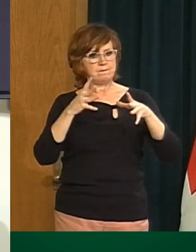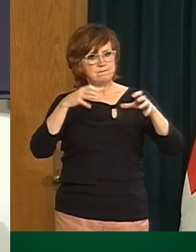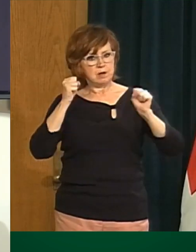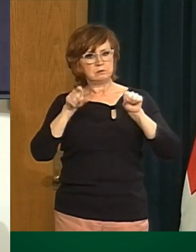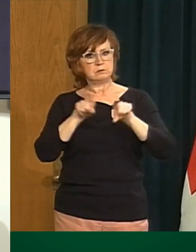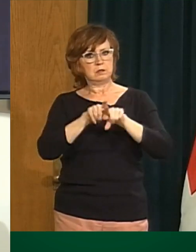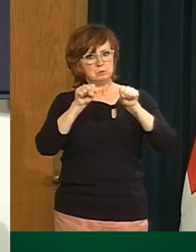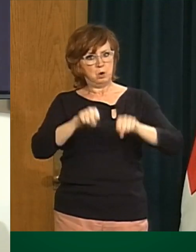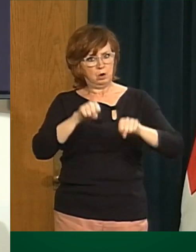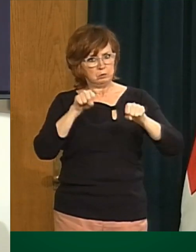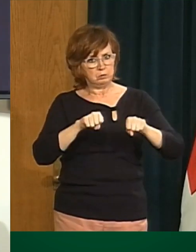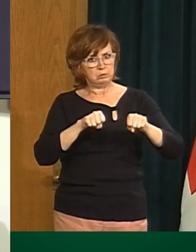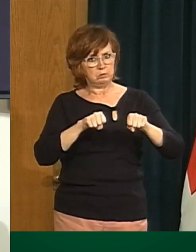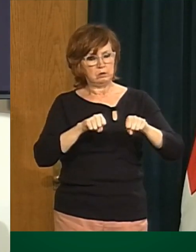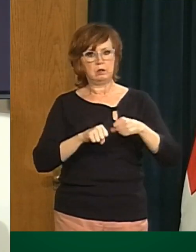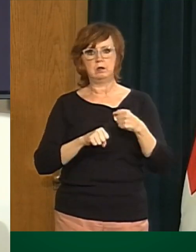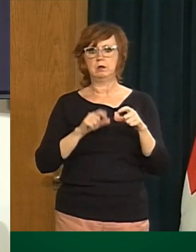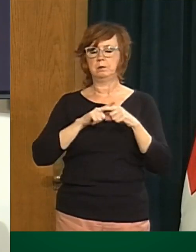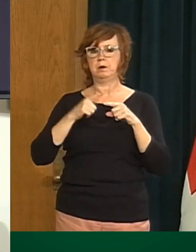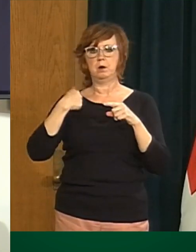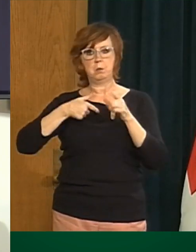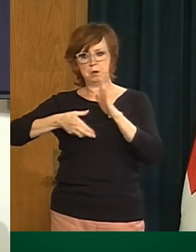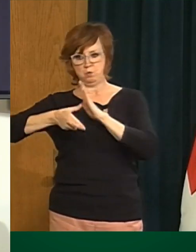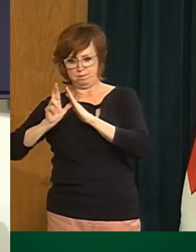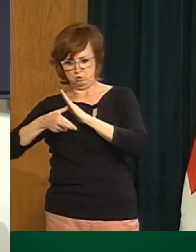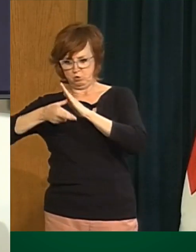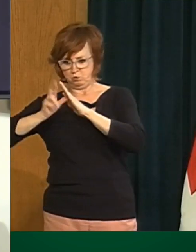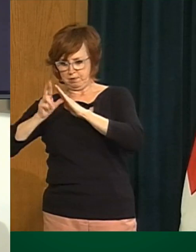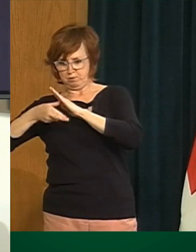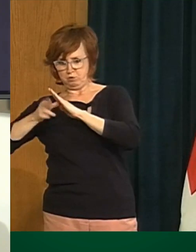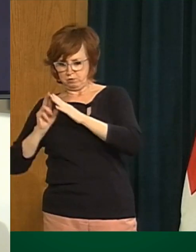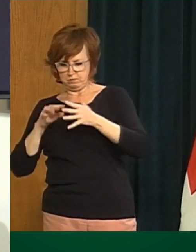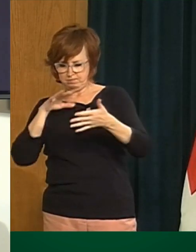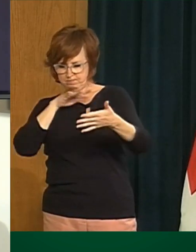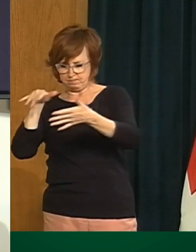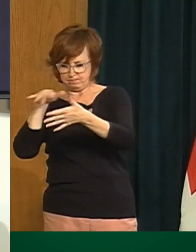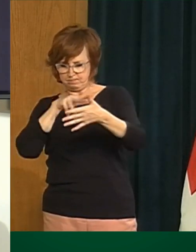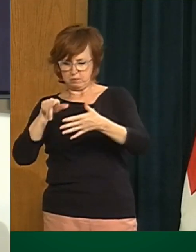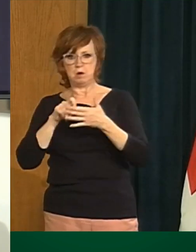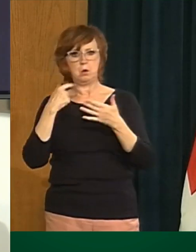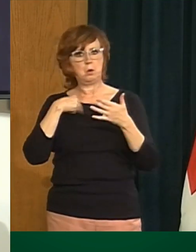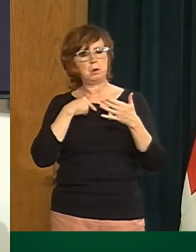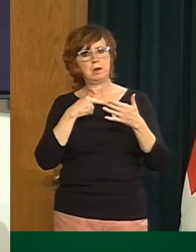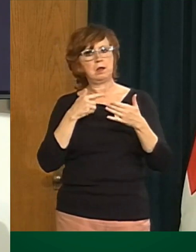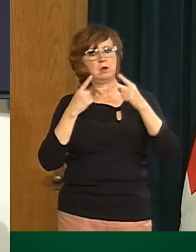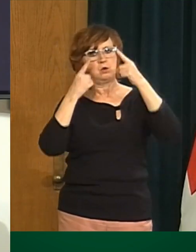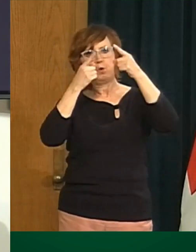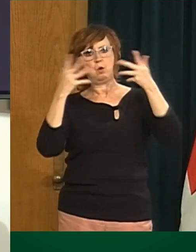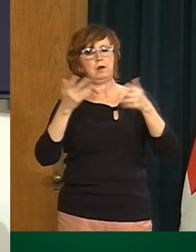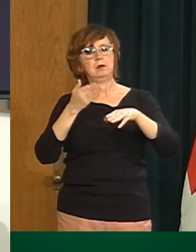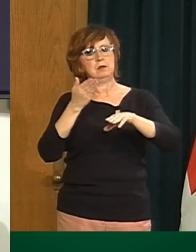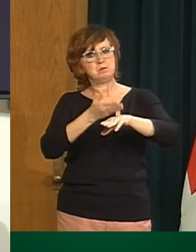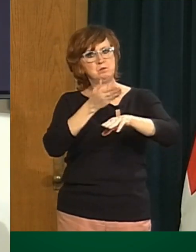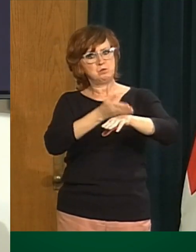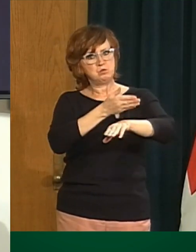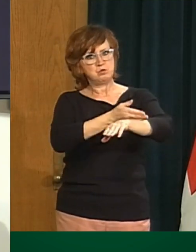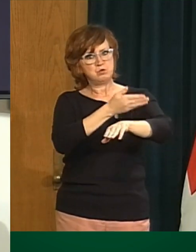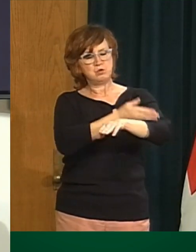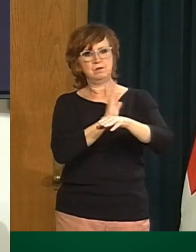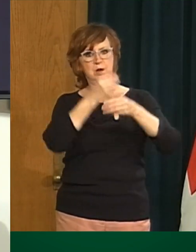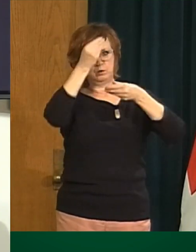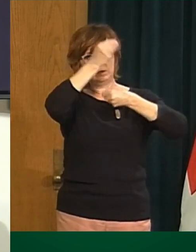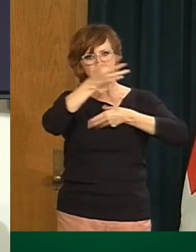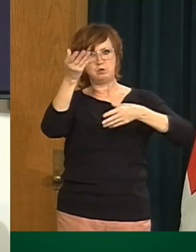why we will continue reviewing the situation as we are and making improvements as we can go through the rest of our journey with the COVID pandemic.